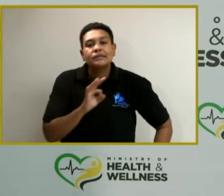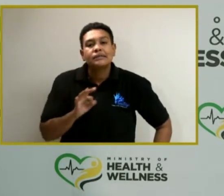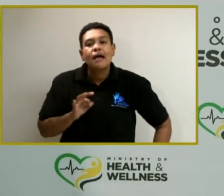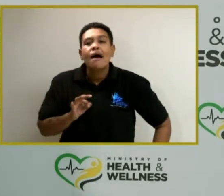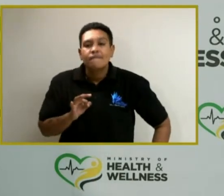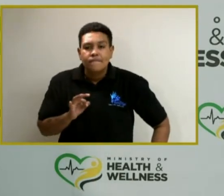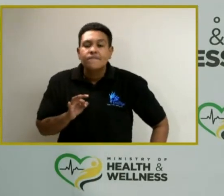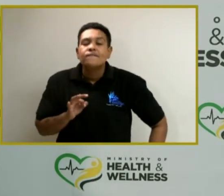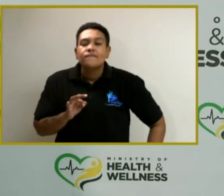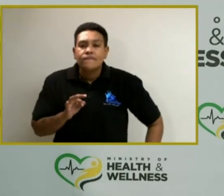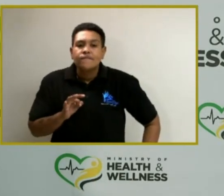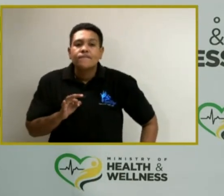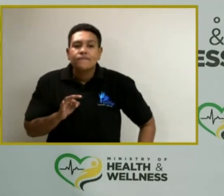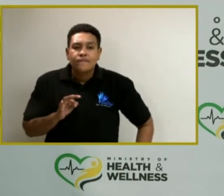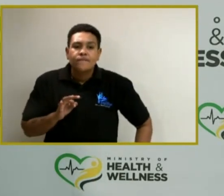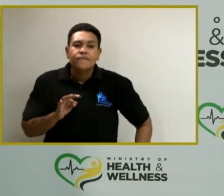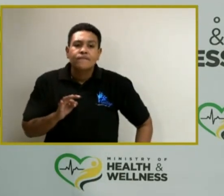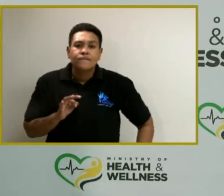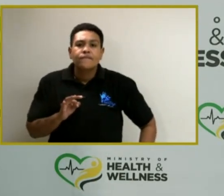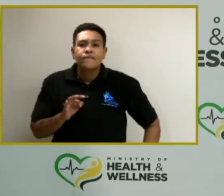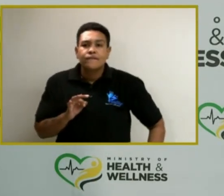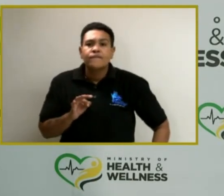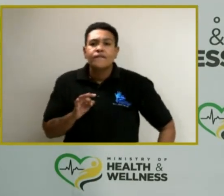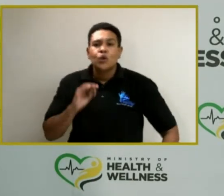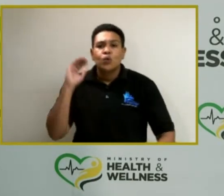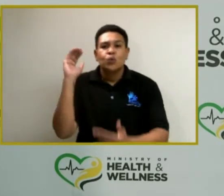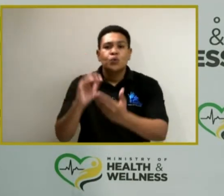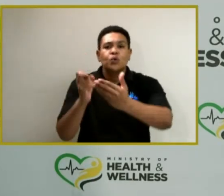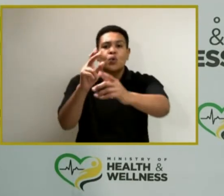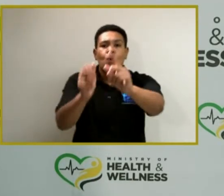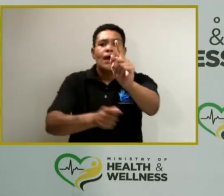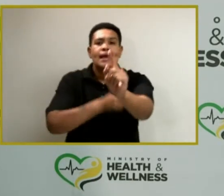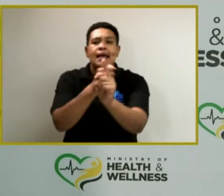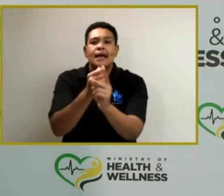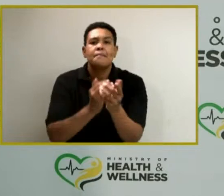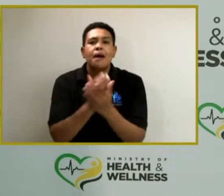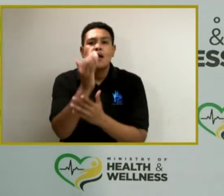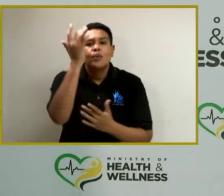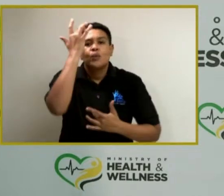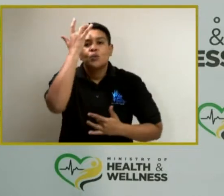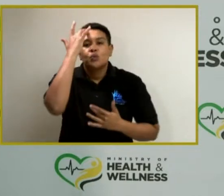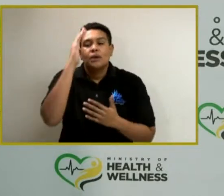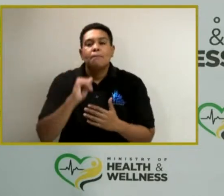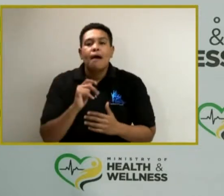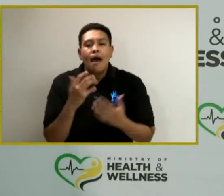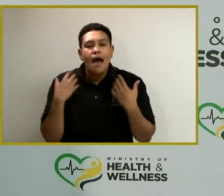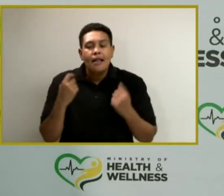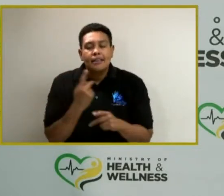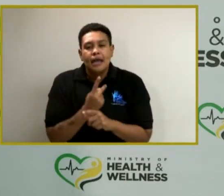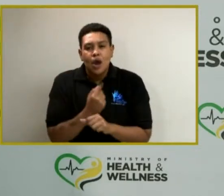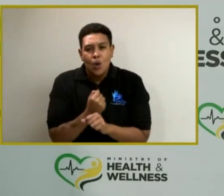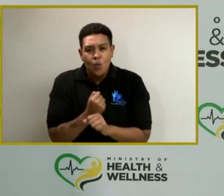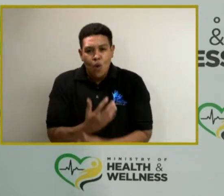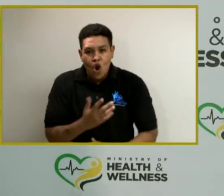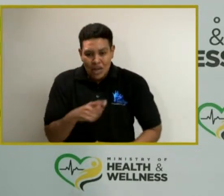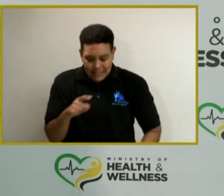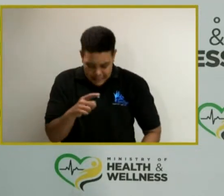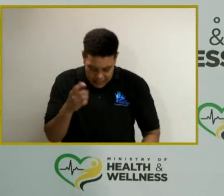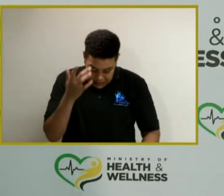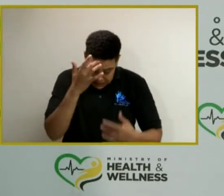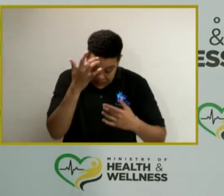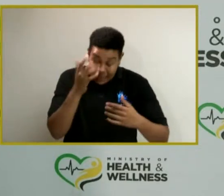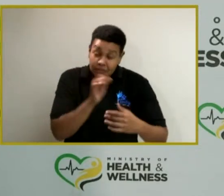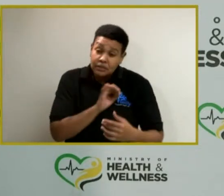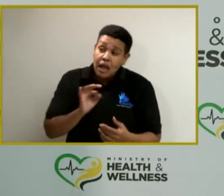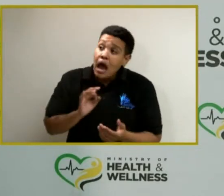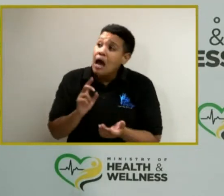coverage being reduced or impacted by illness among our healthcare workers. On that note,